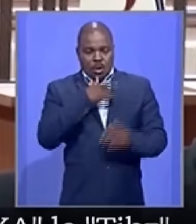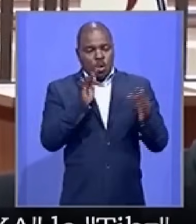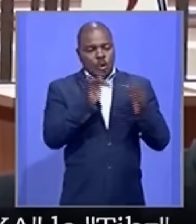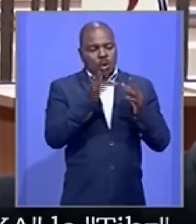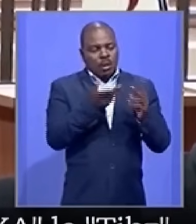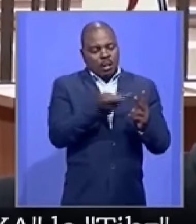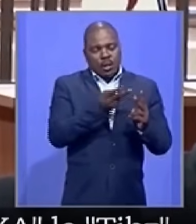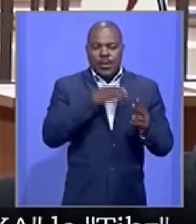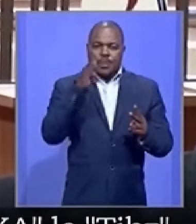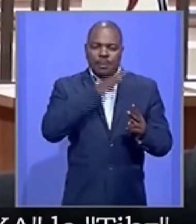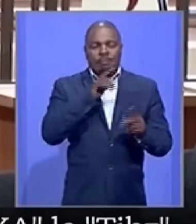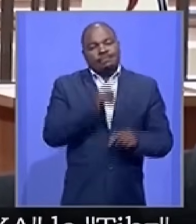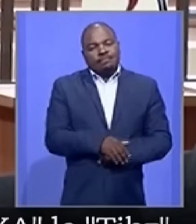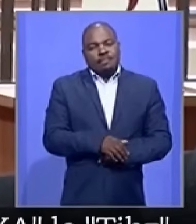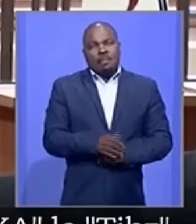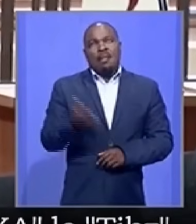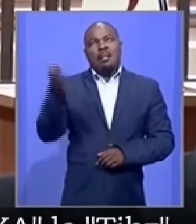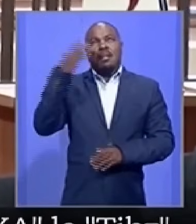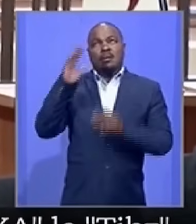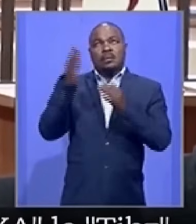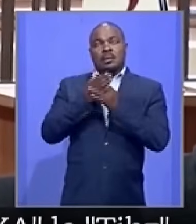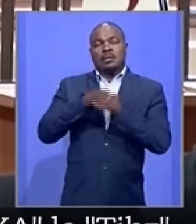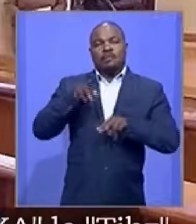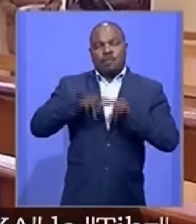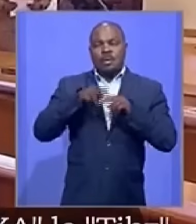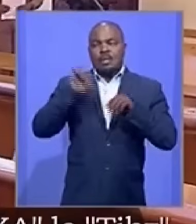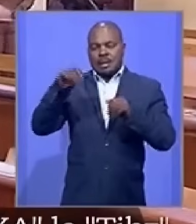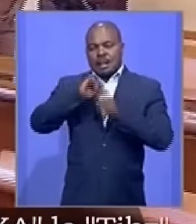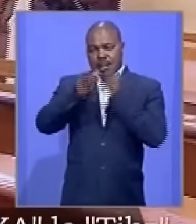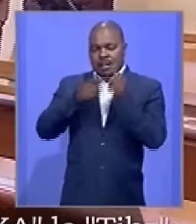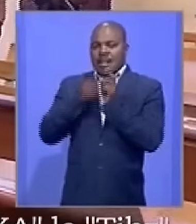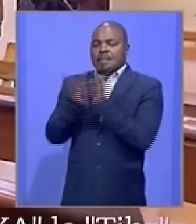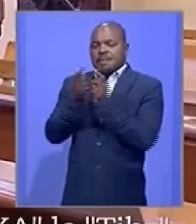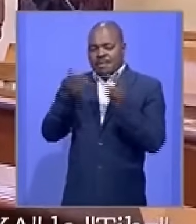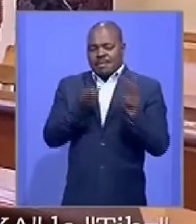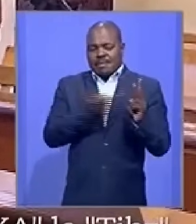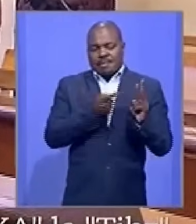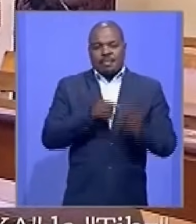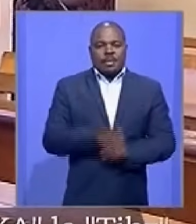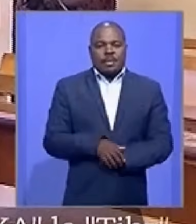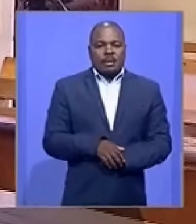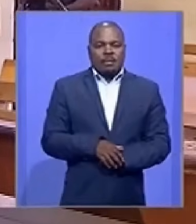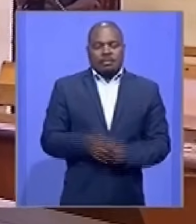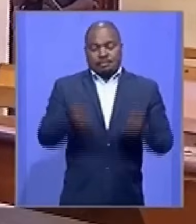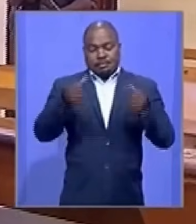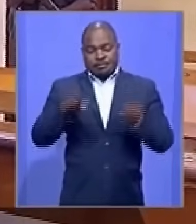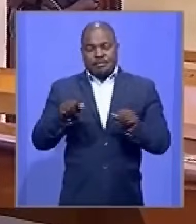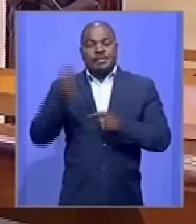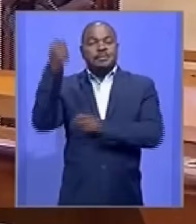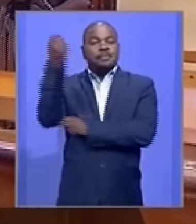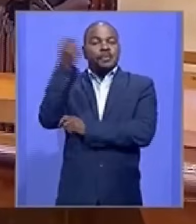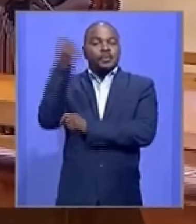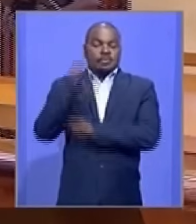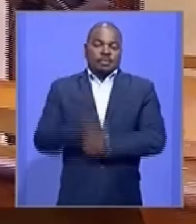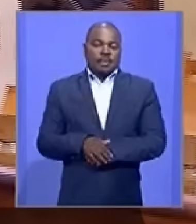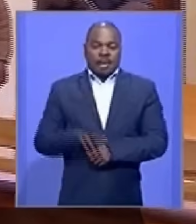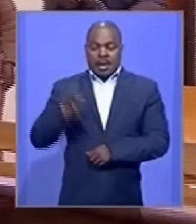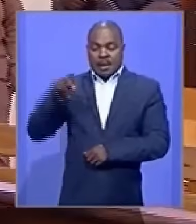them. I have not seen them since the last case, which was in February. Ditaba di sa le jwalo ha ile ka polokwane botjhotjhisi bo dumela